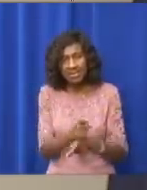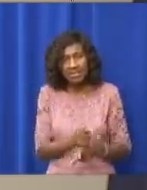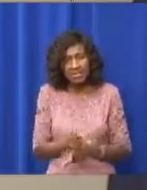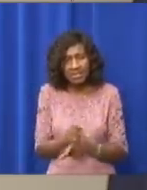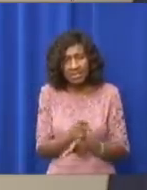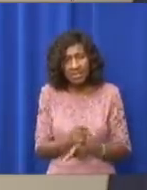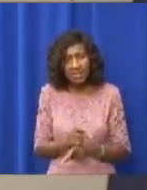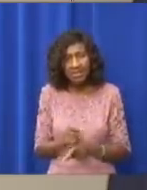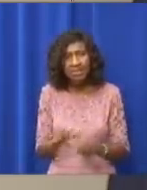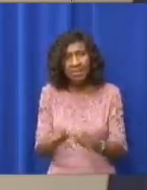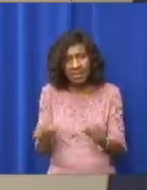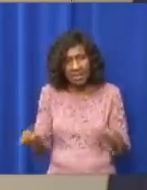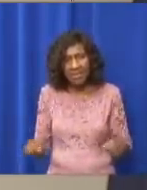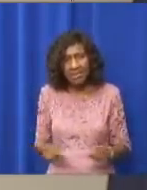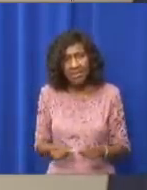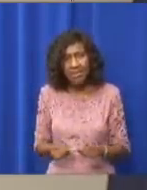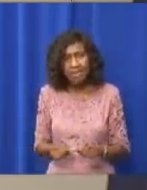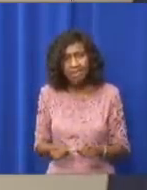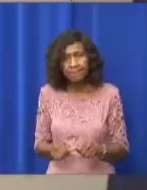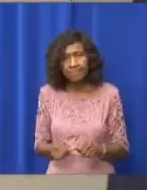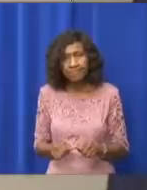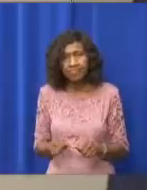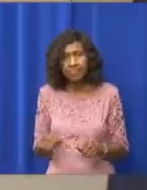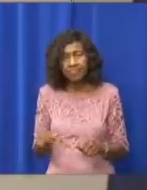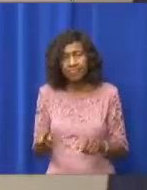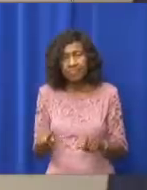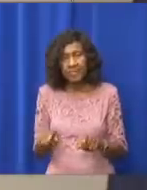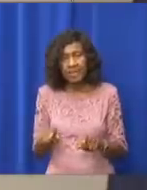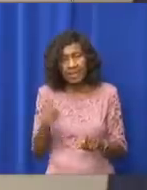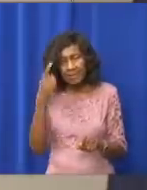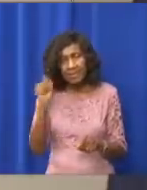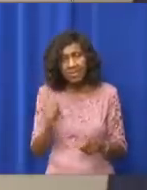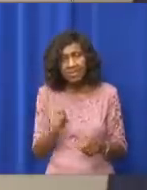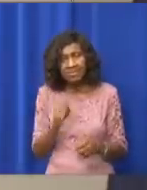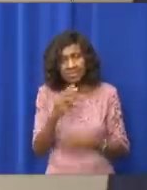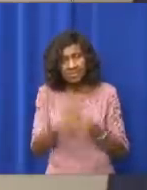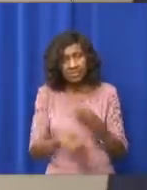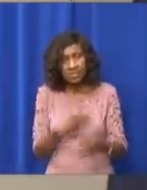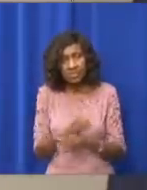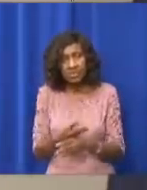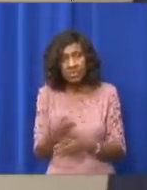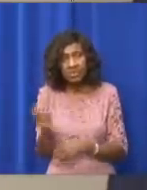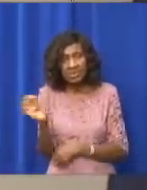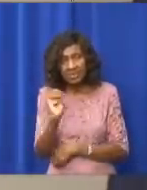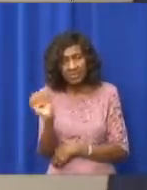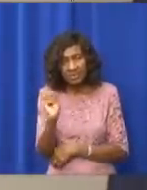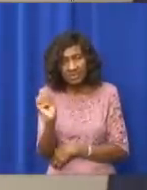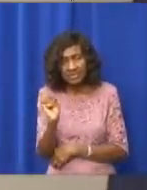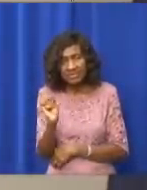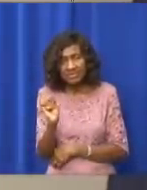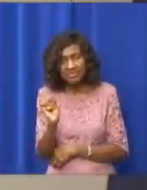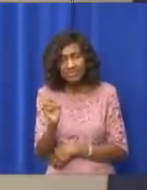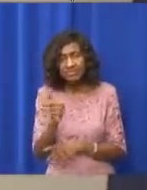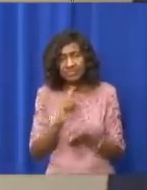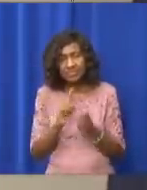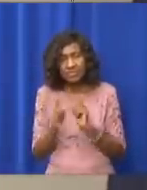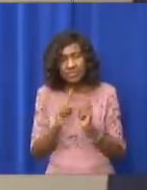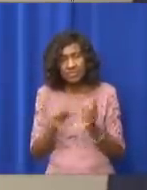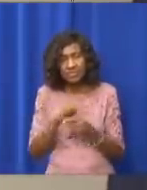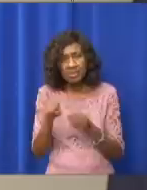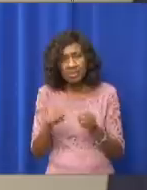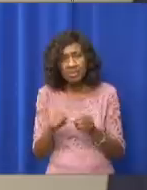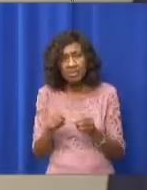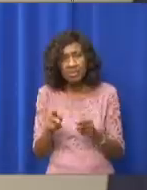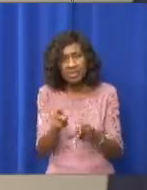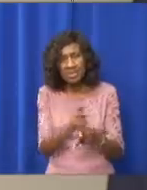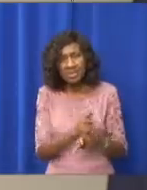as we confront this global health emergency. In this regard, I'd like to make special mention of the Caring for Life